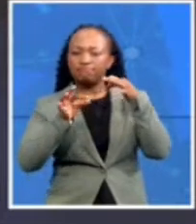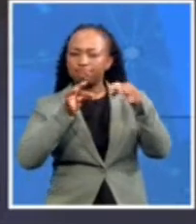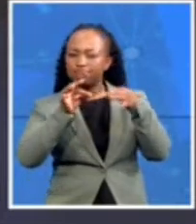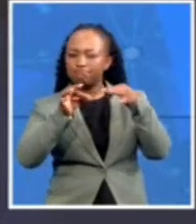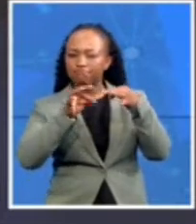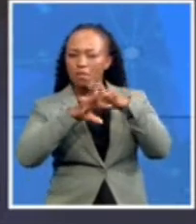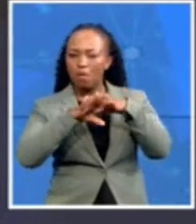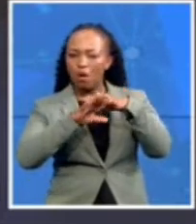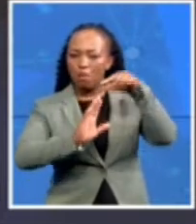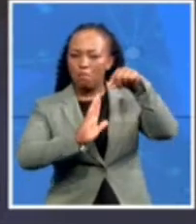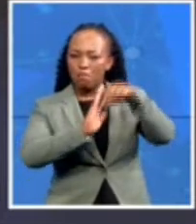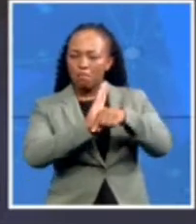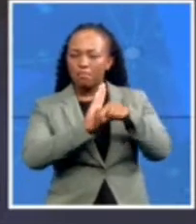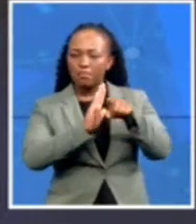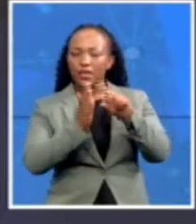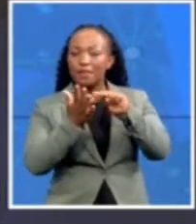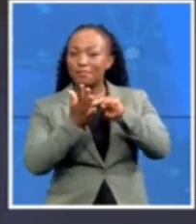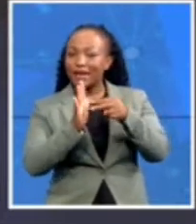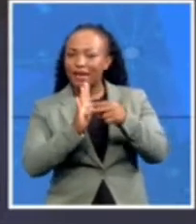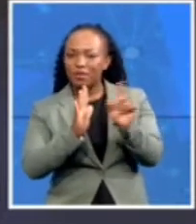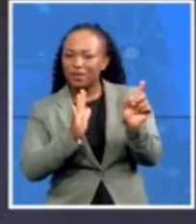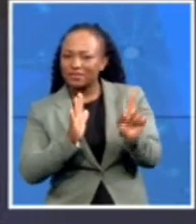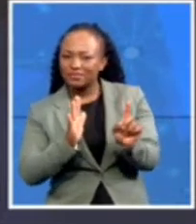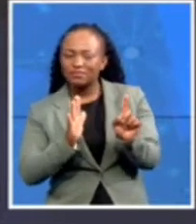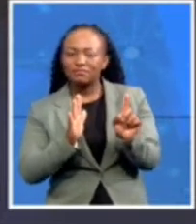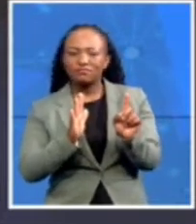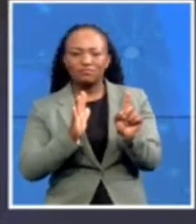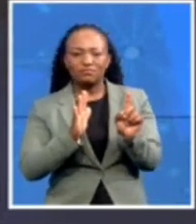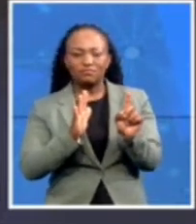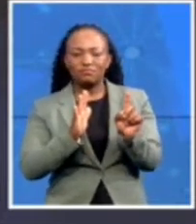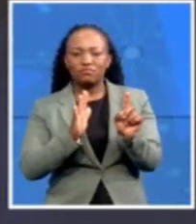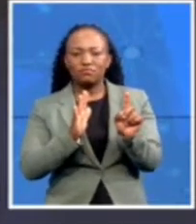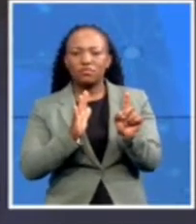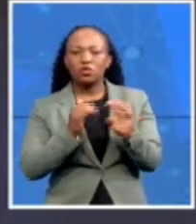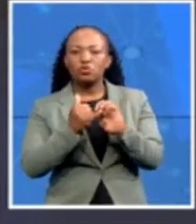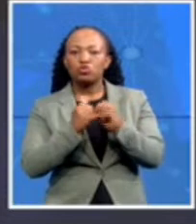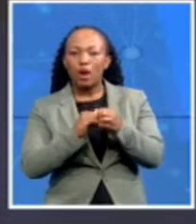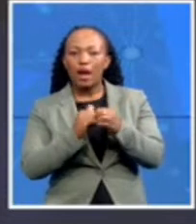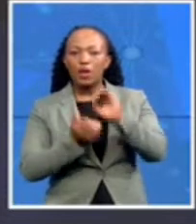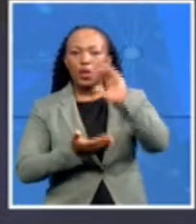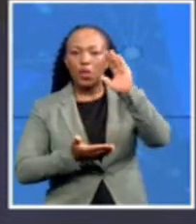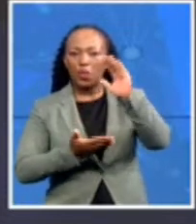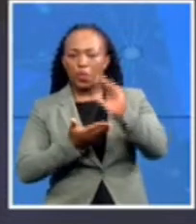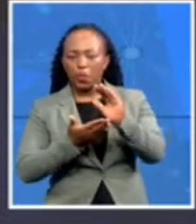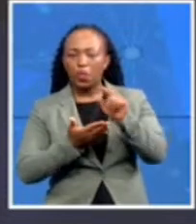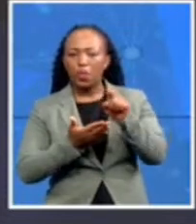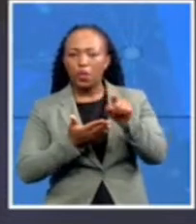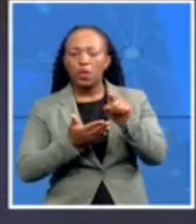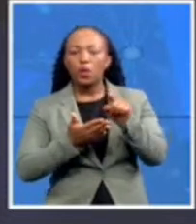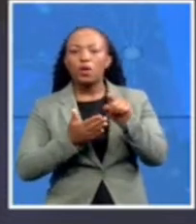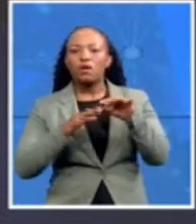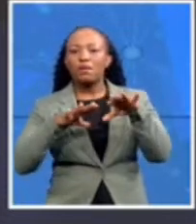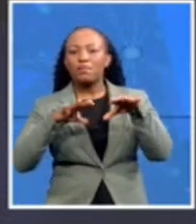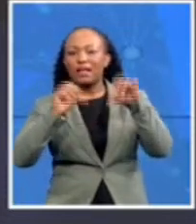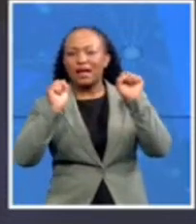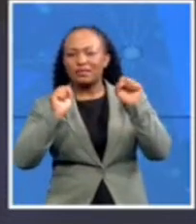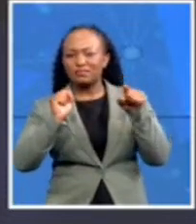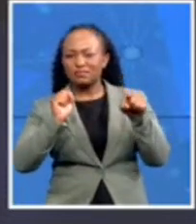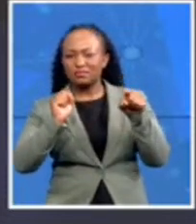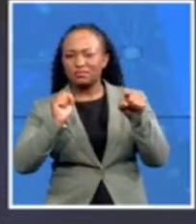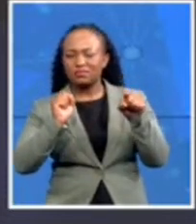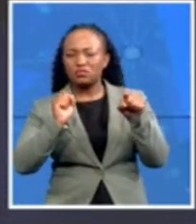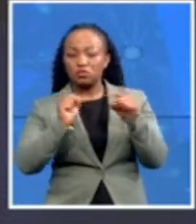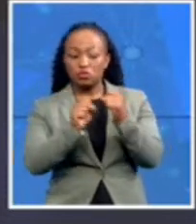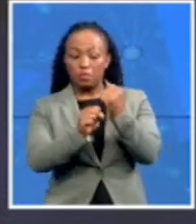are to mitigate load shedding during that time, to ensure that electricity demand is